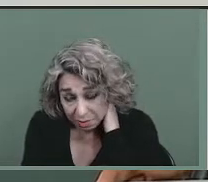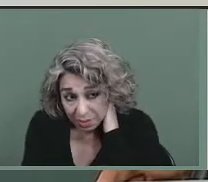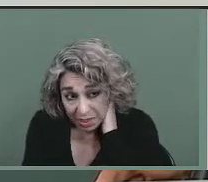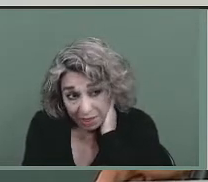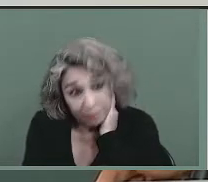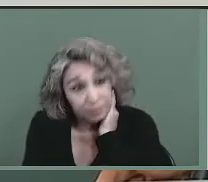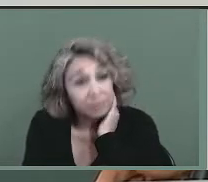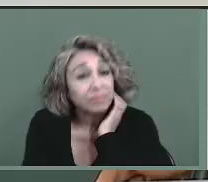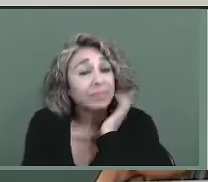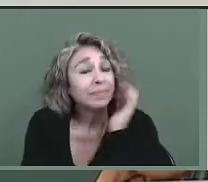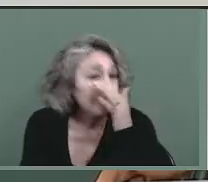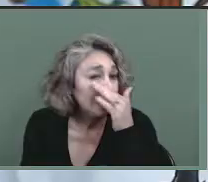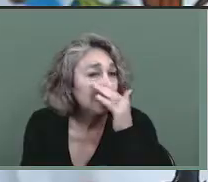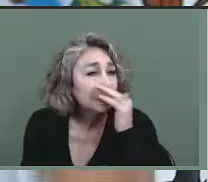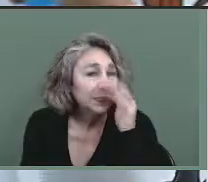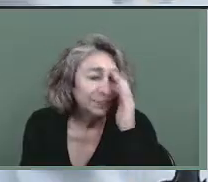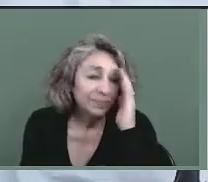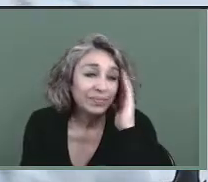$5,200,000,000.